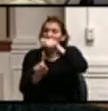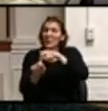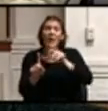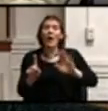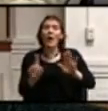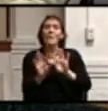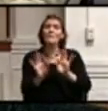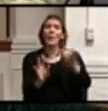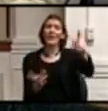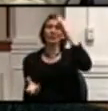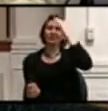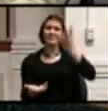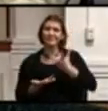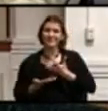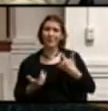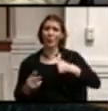hand.